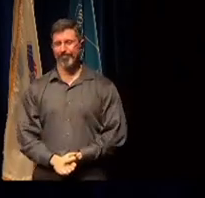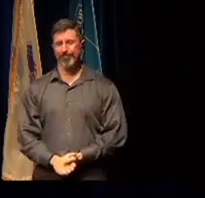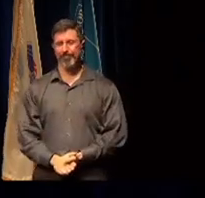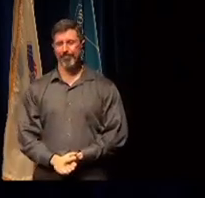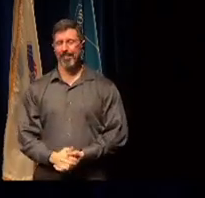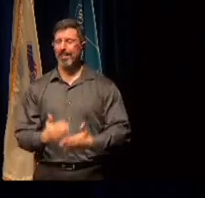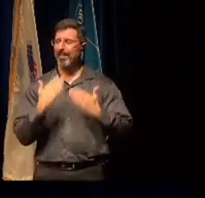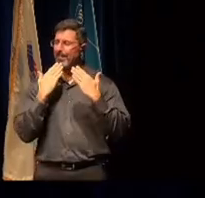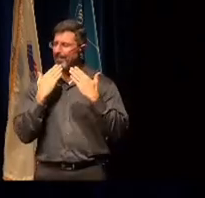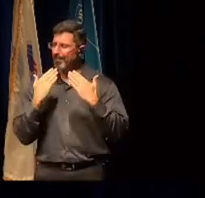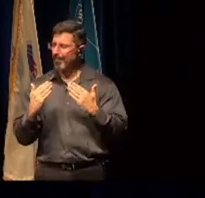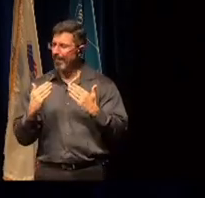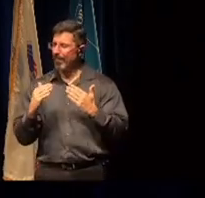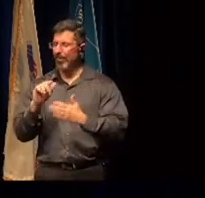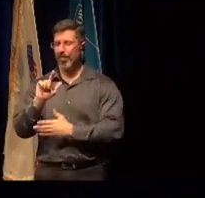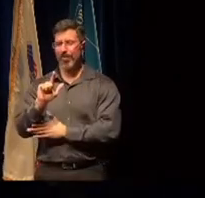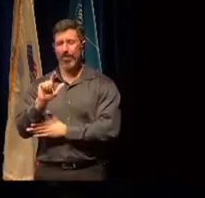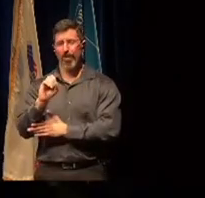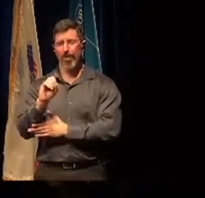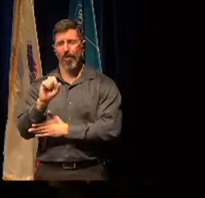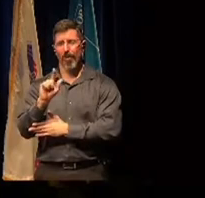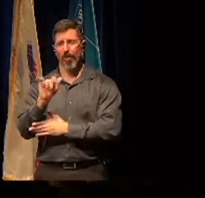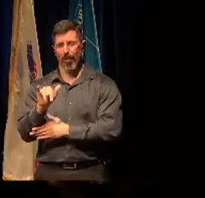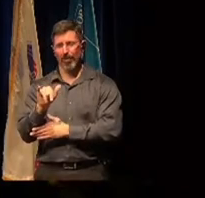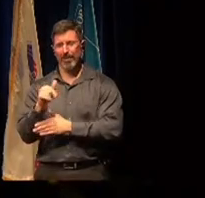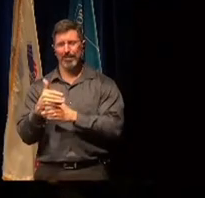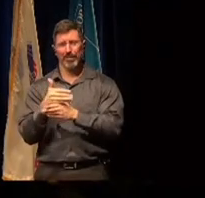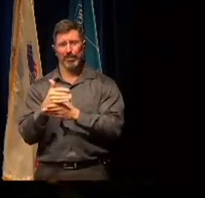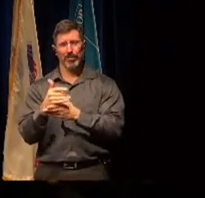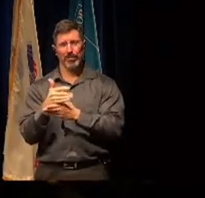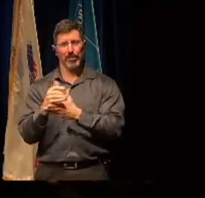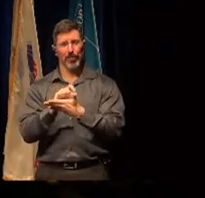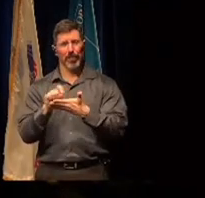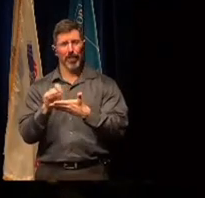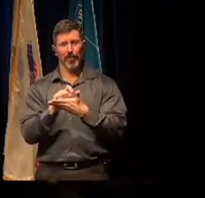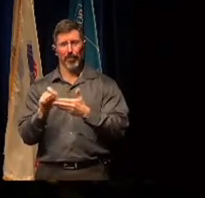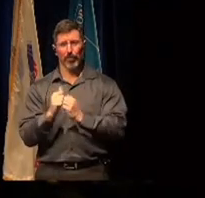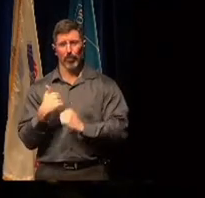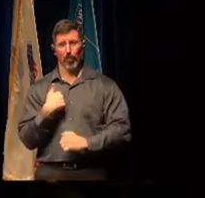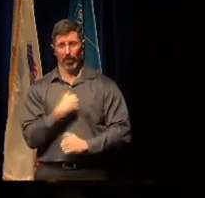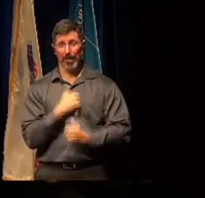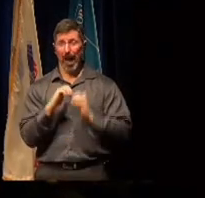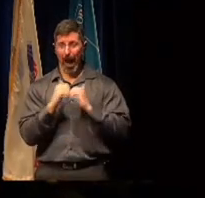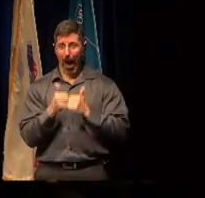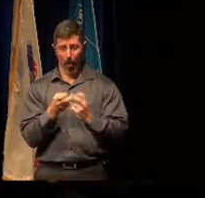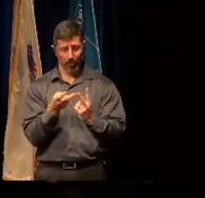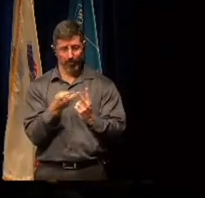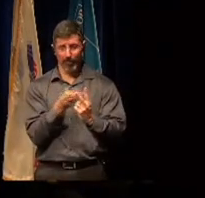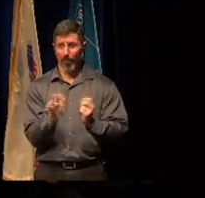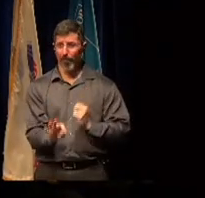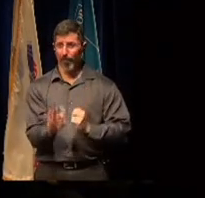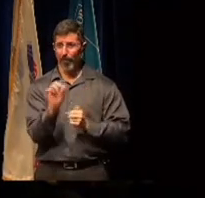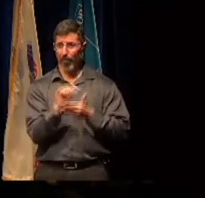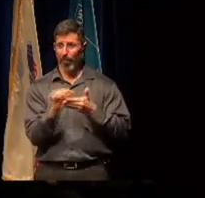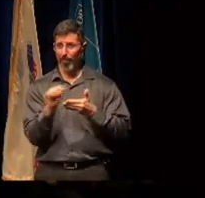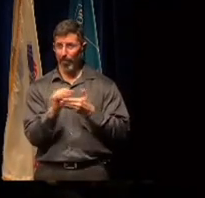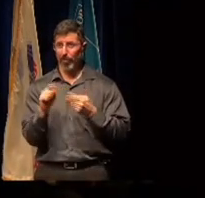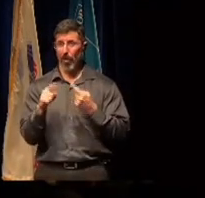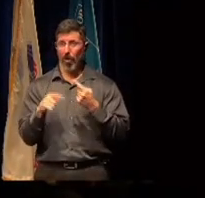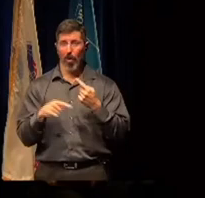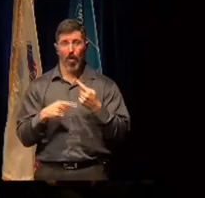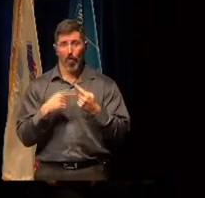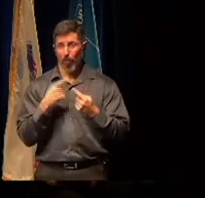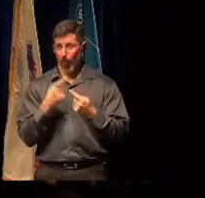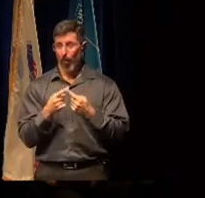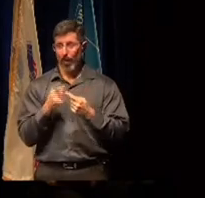1975. Thank you, Lolly, for sharing that verse with us and how you and Gary happened upon that verse as you opened the Bible for a photo on